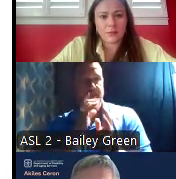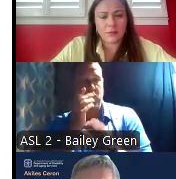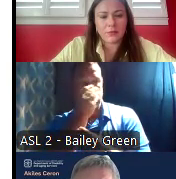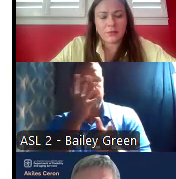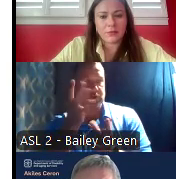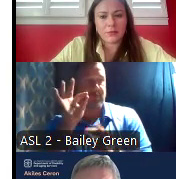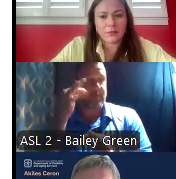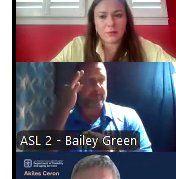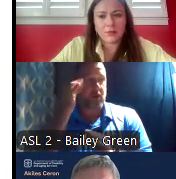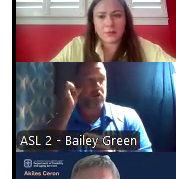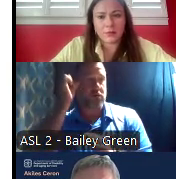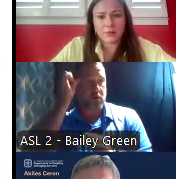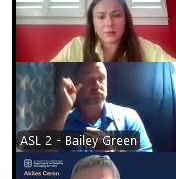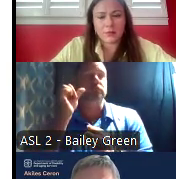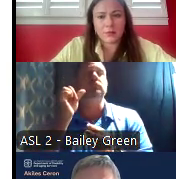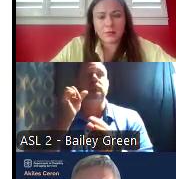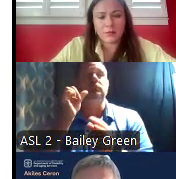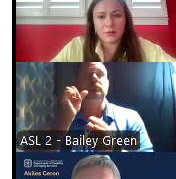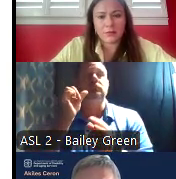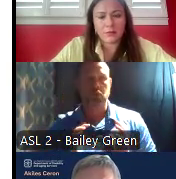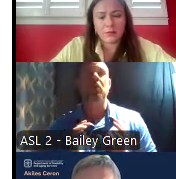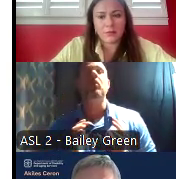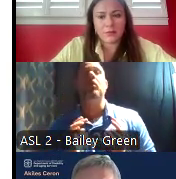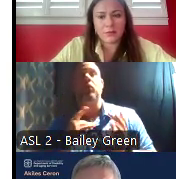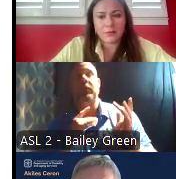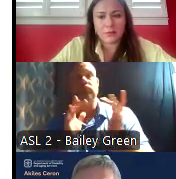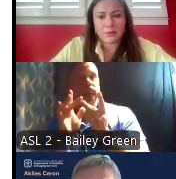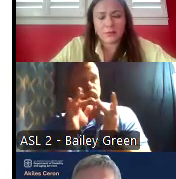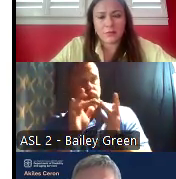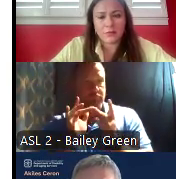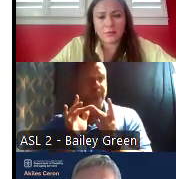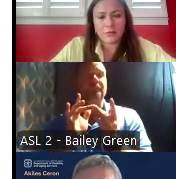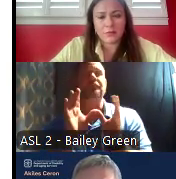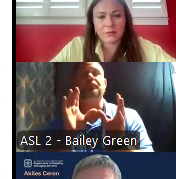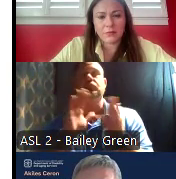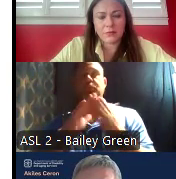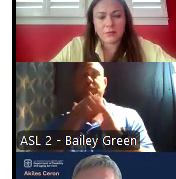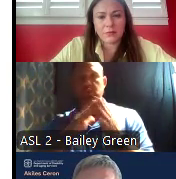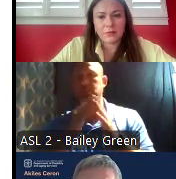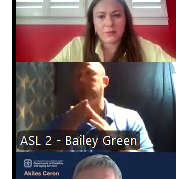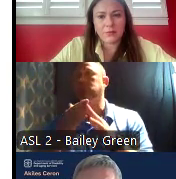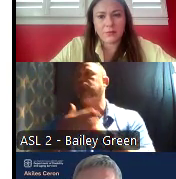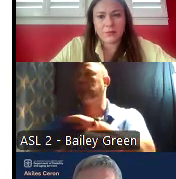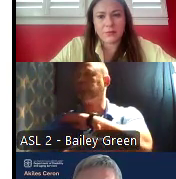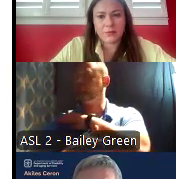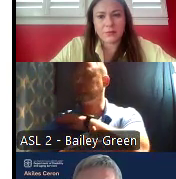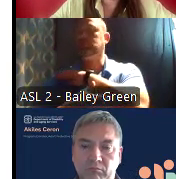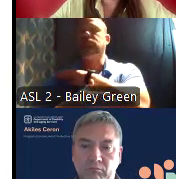Federal Elder Justice Coordinating Council. They reached out to the elder justice community throughout the country looking for